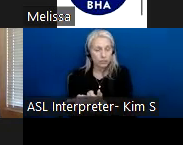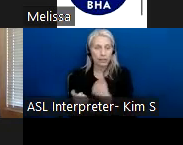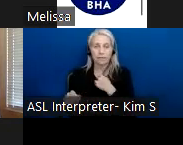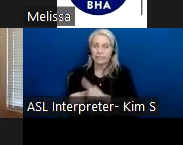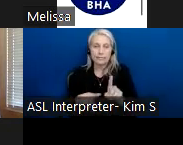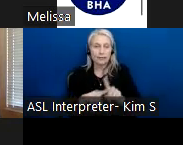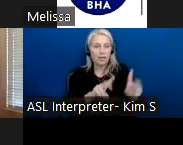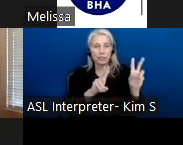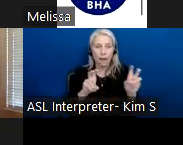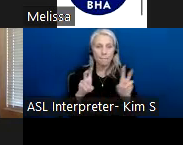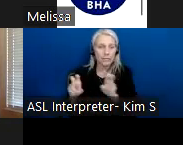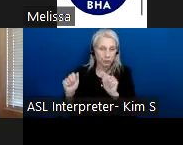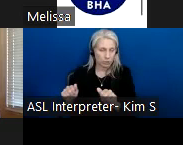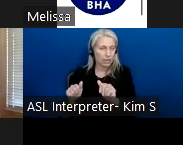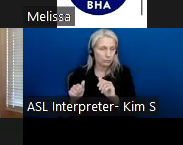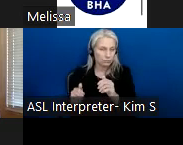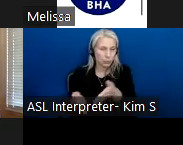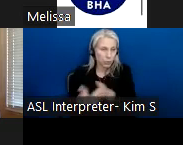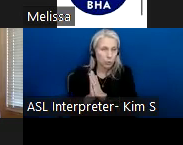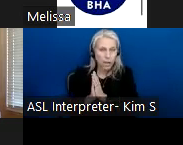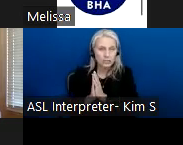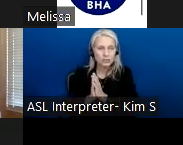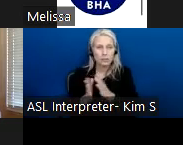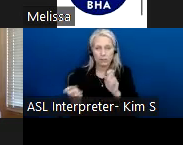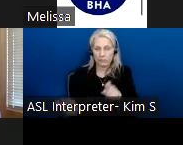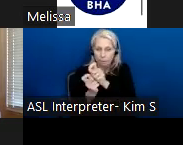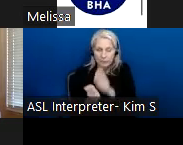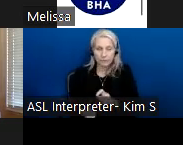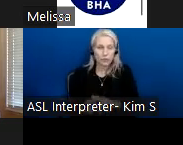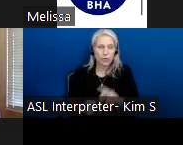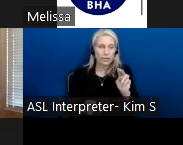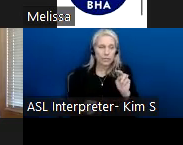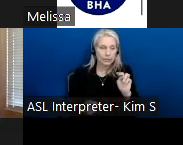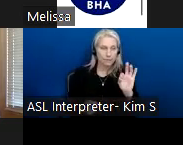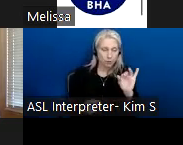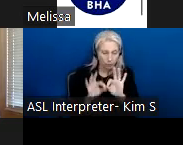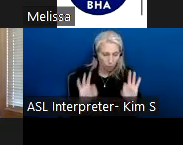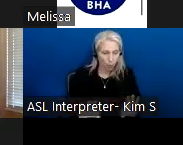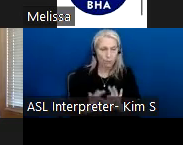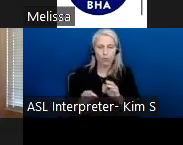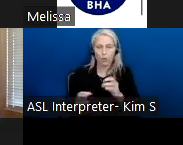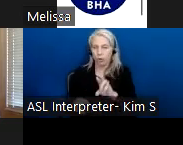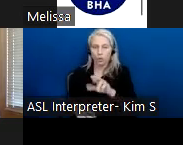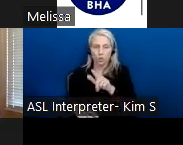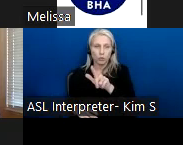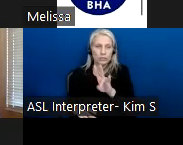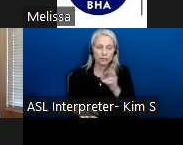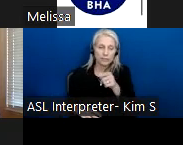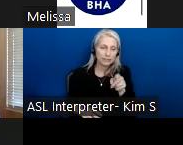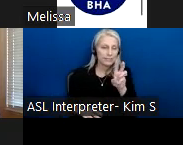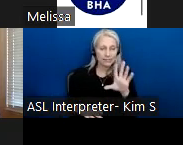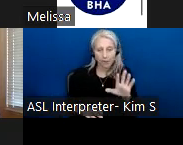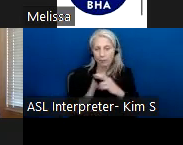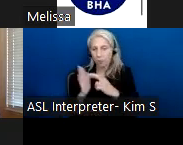different topics you can request if you want specific to M forms, if you want specific to the new 2765 rules that are coming